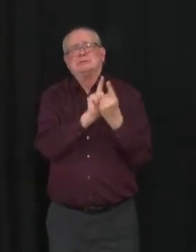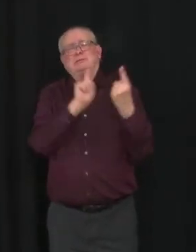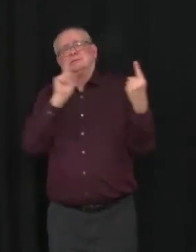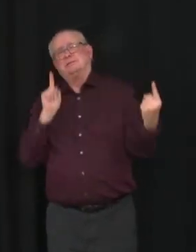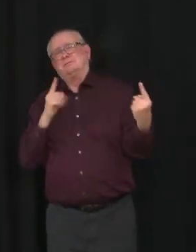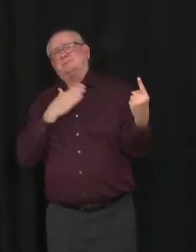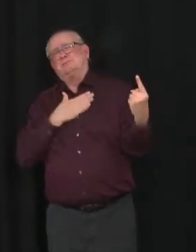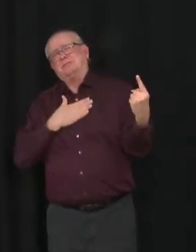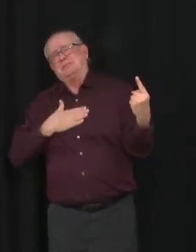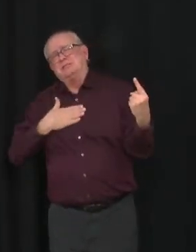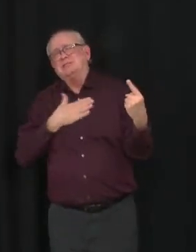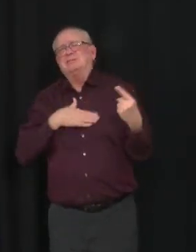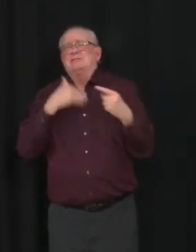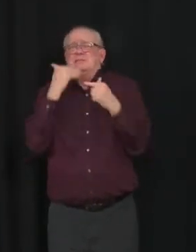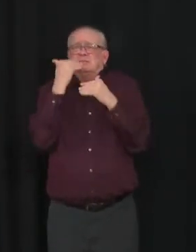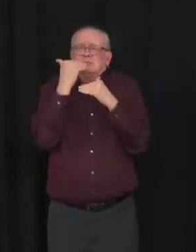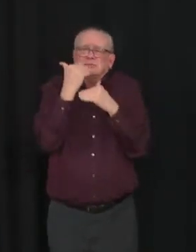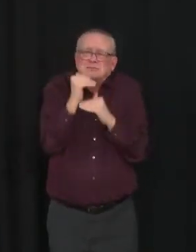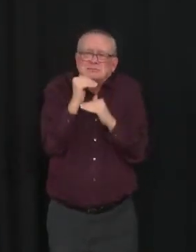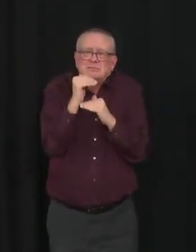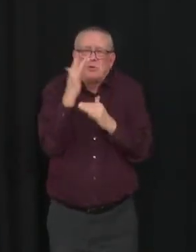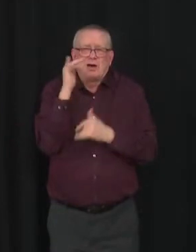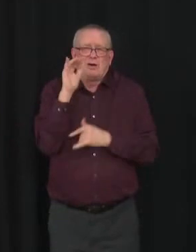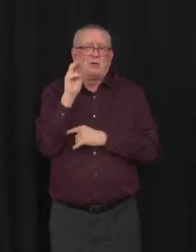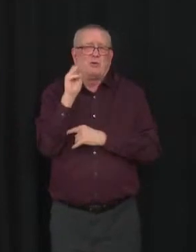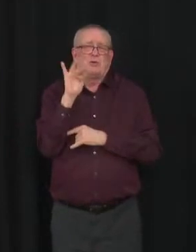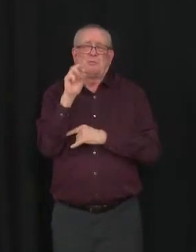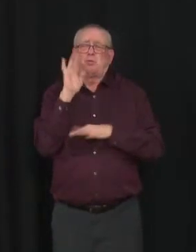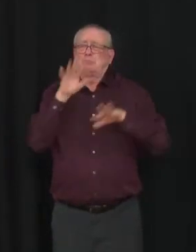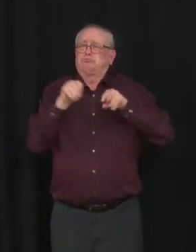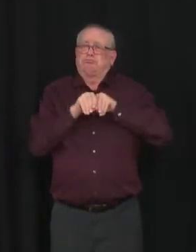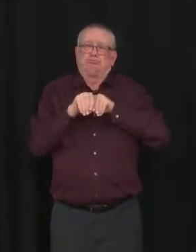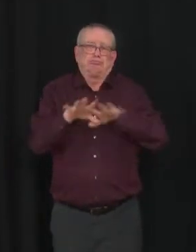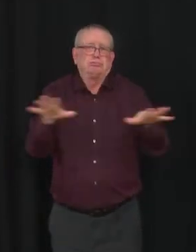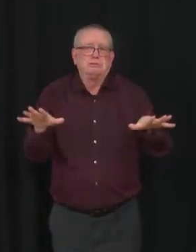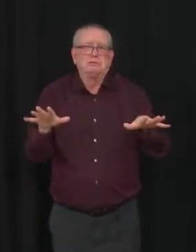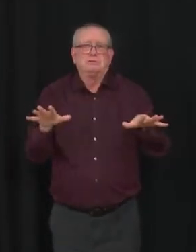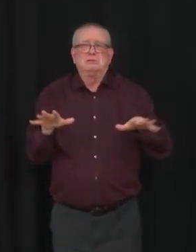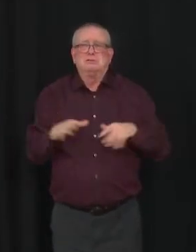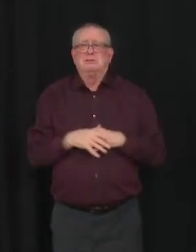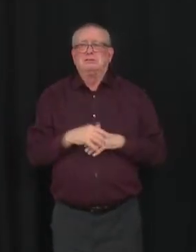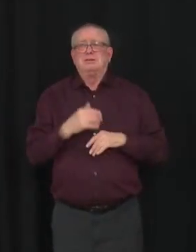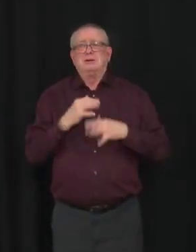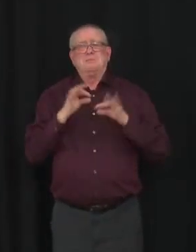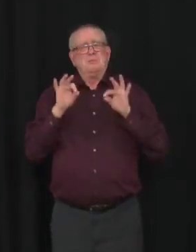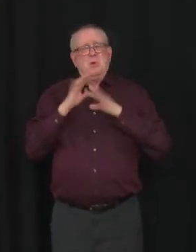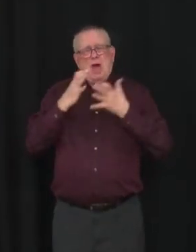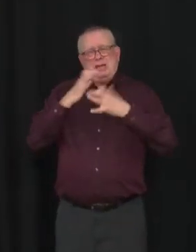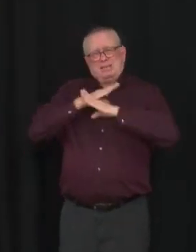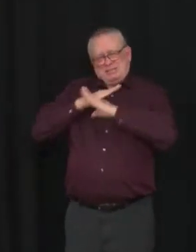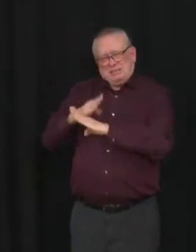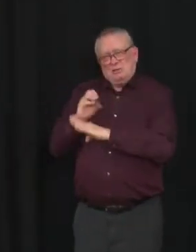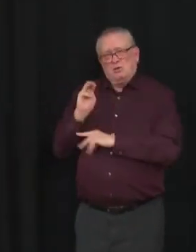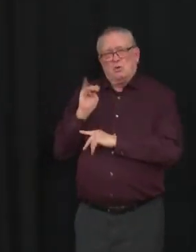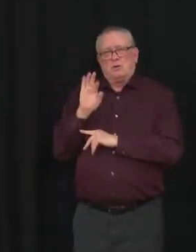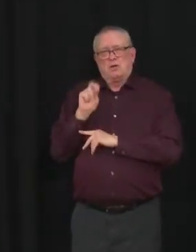opportunities COVID-19 and the Omicron variant have to spread in our communities. Thank you, and we're happy to take questions.